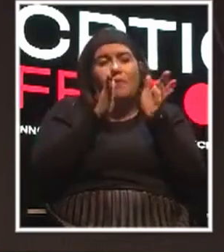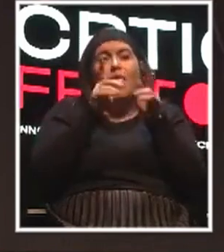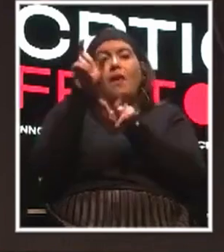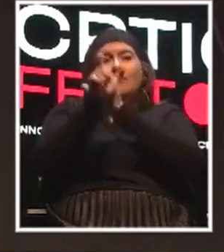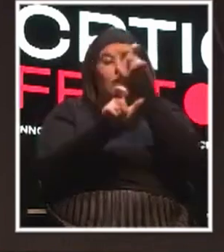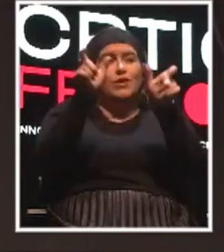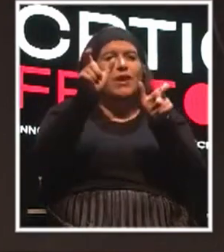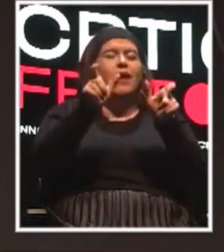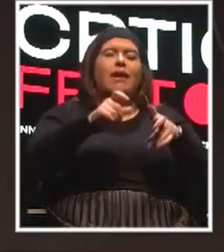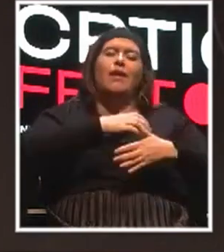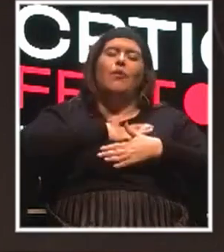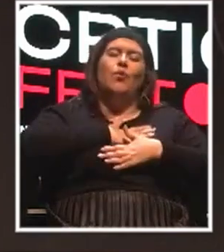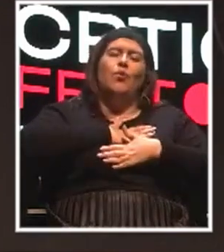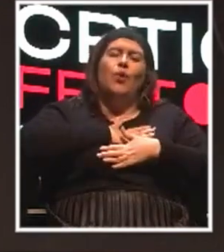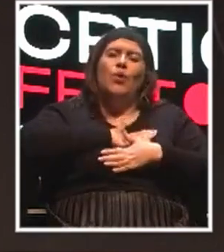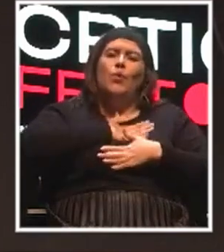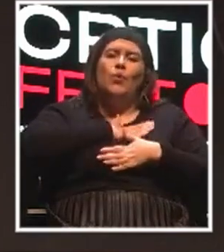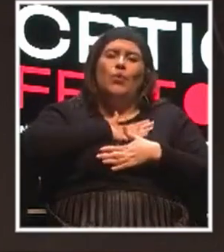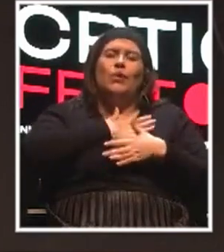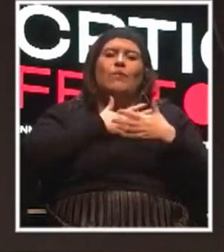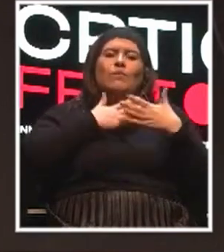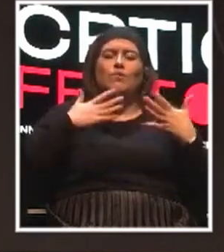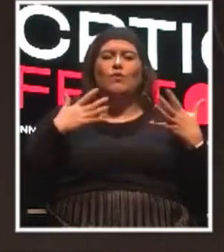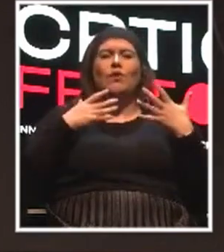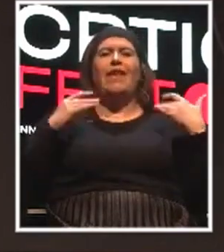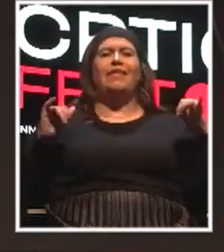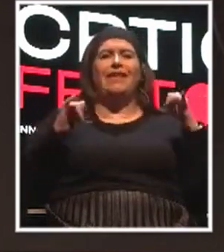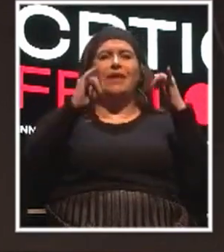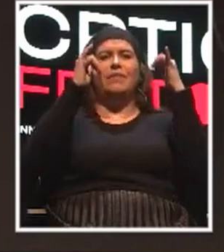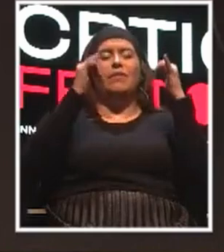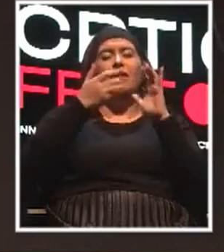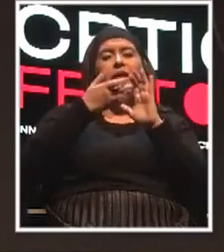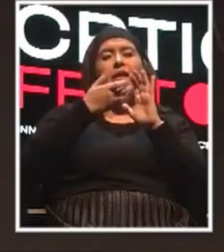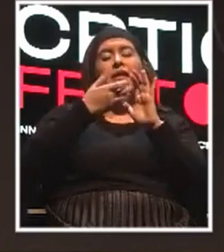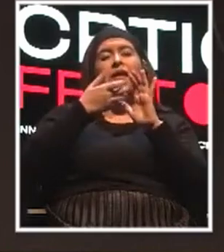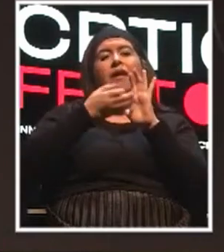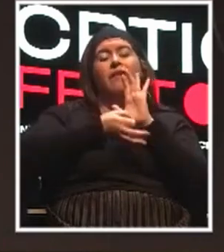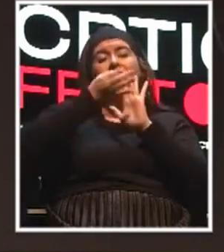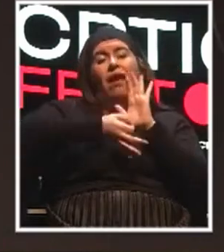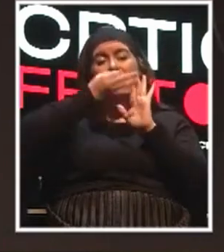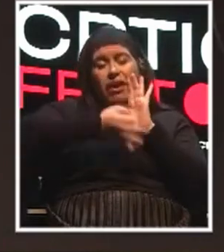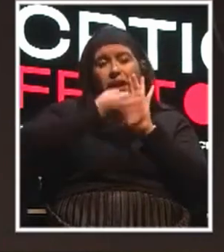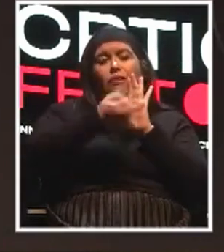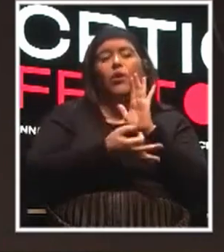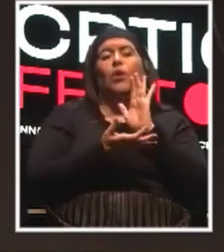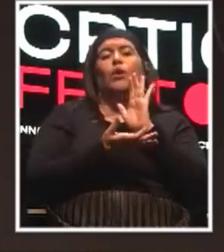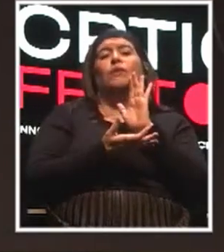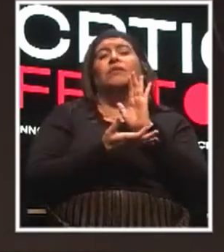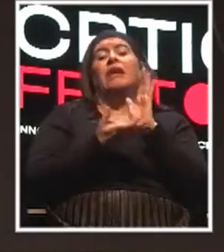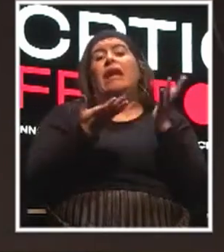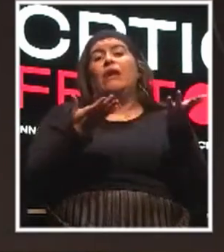narrative entertainment, I think that they would be interested and do like learning more about it.